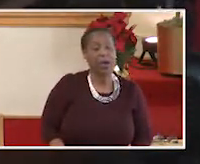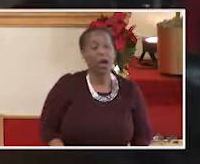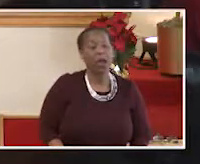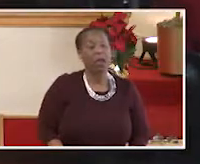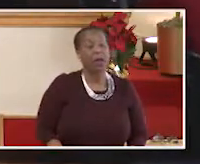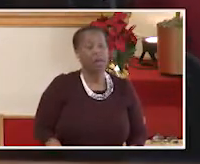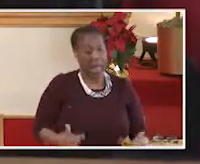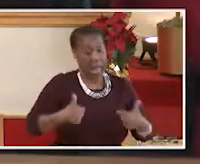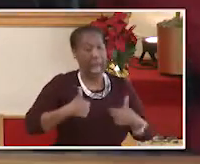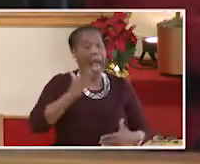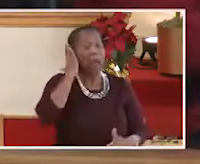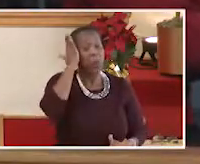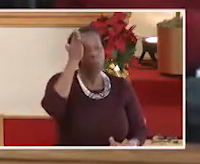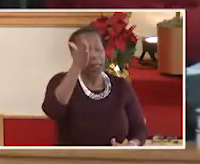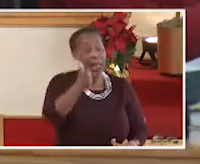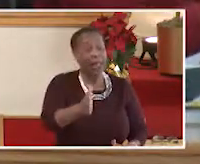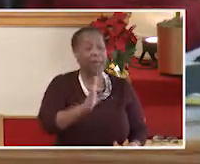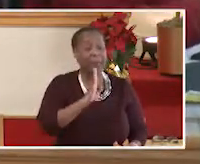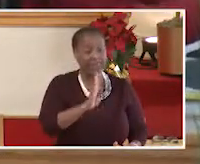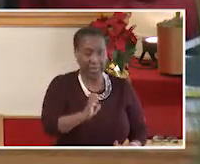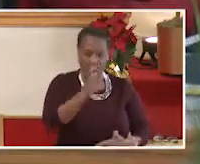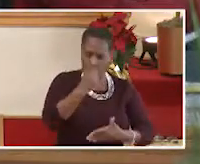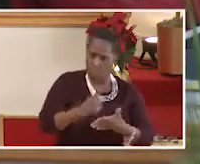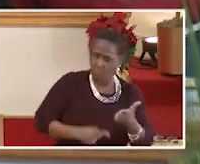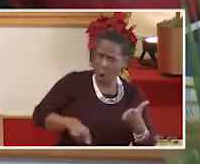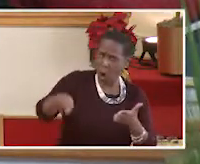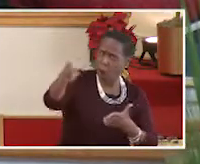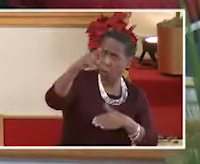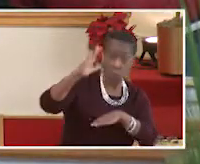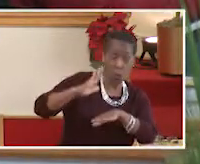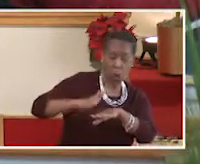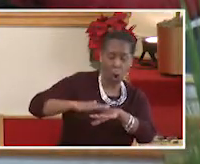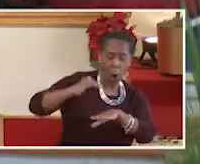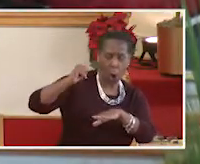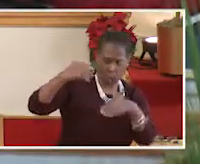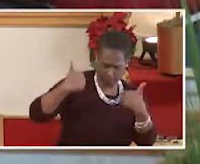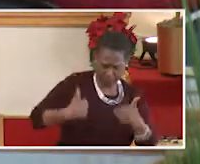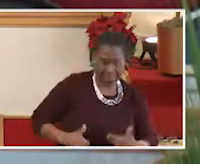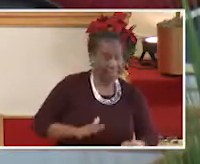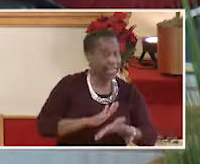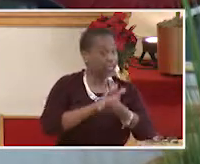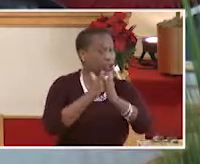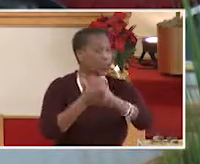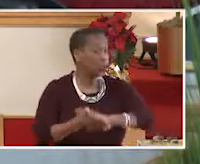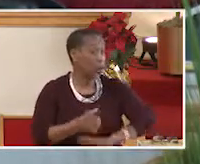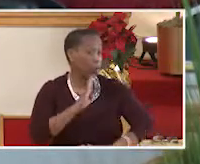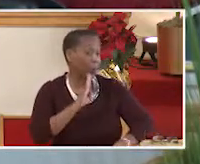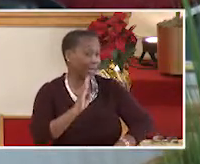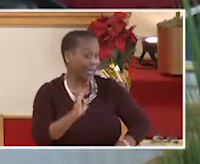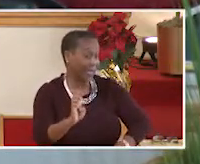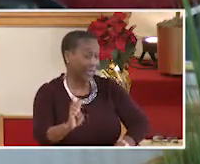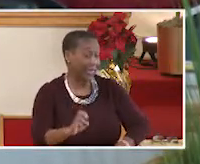for. I will be what you've called me to be.